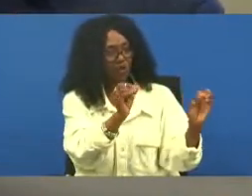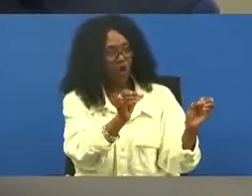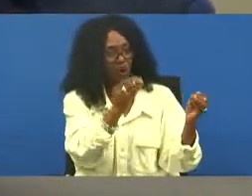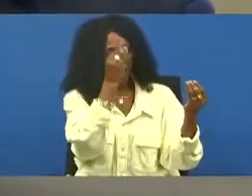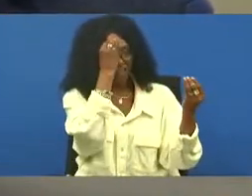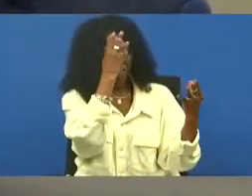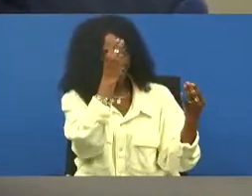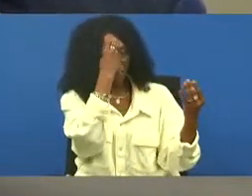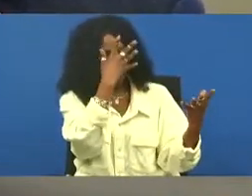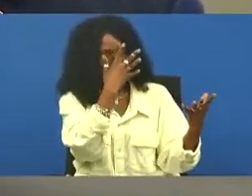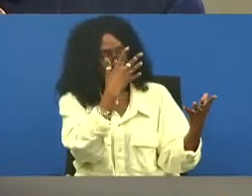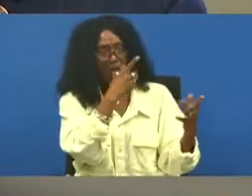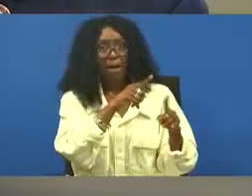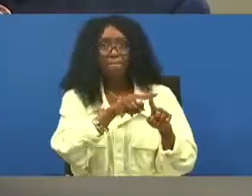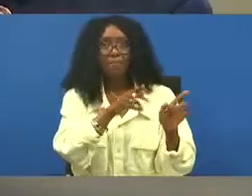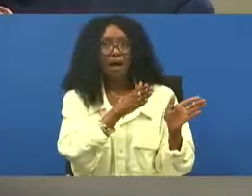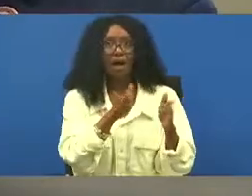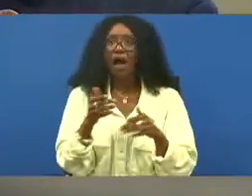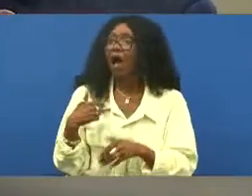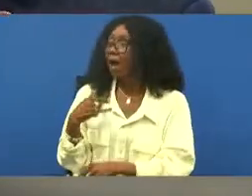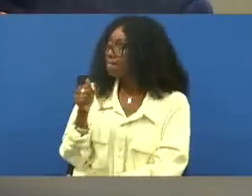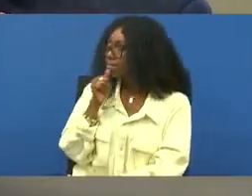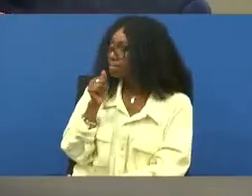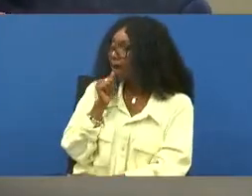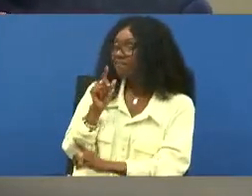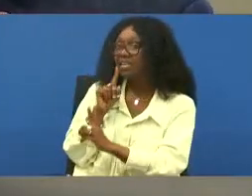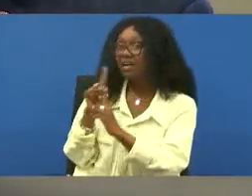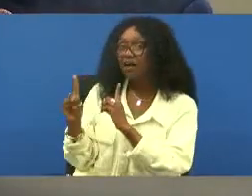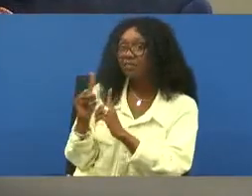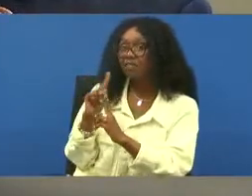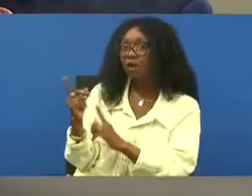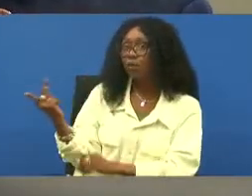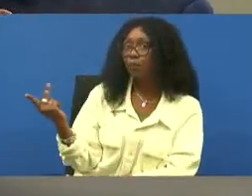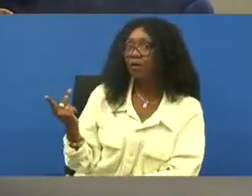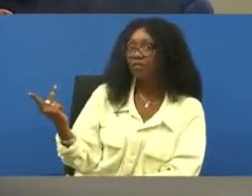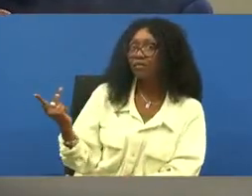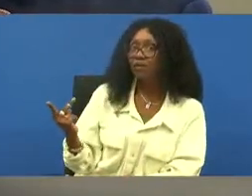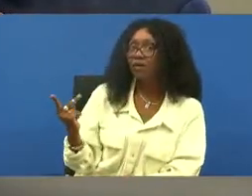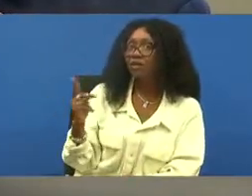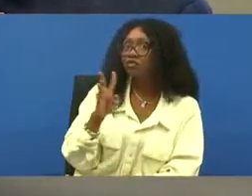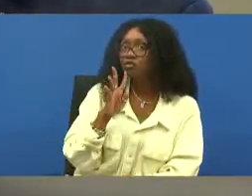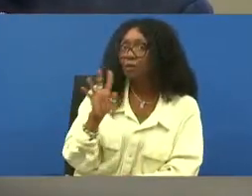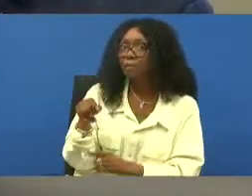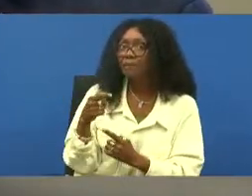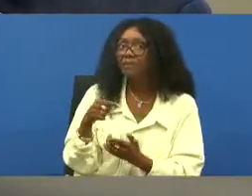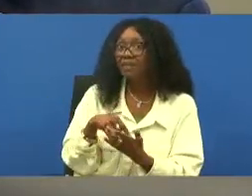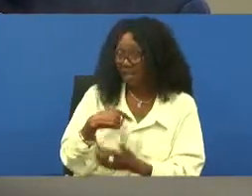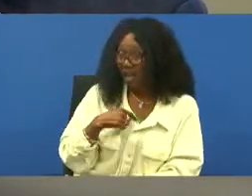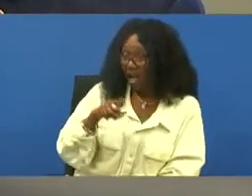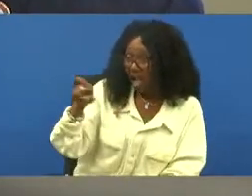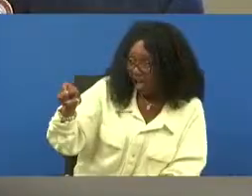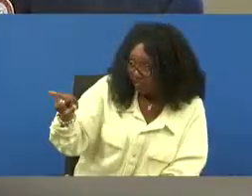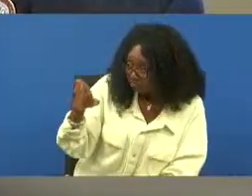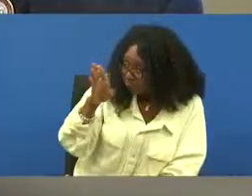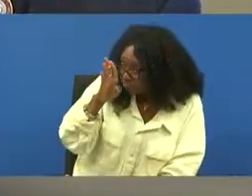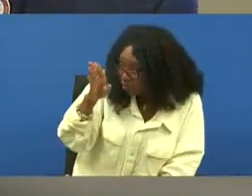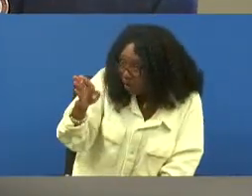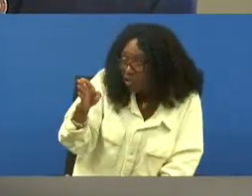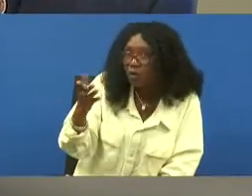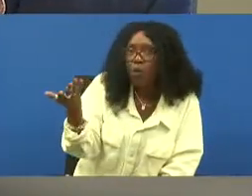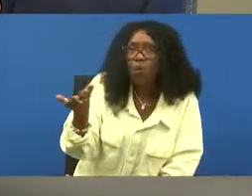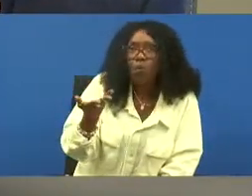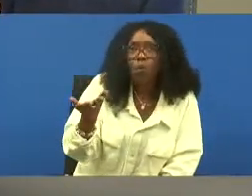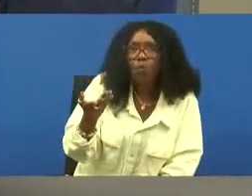have had private conversations where where we talked about this particular deal. No, I asked him directly. I said, what